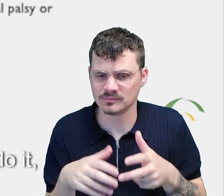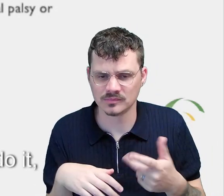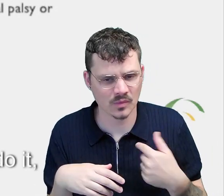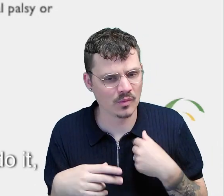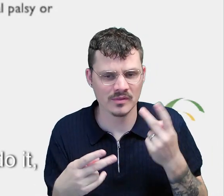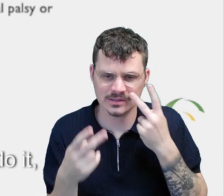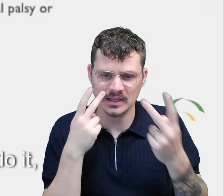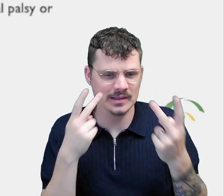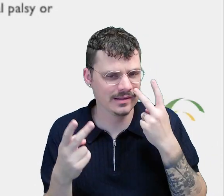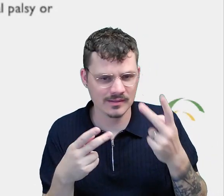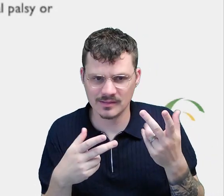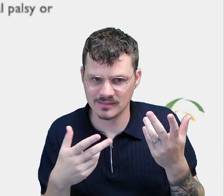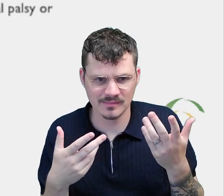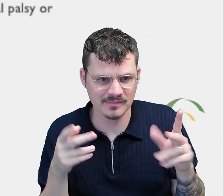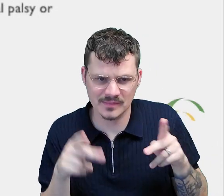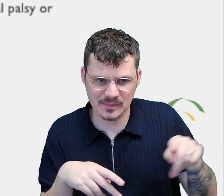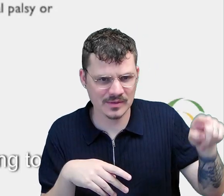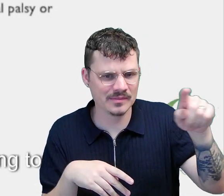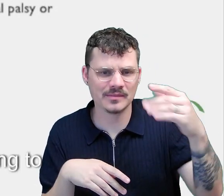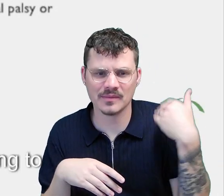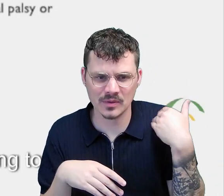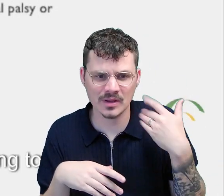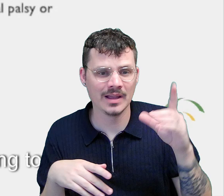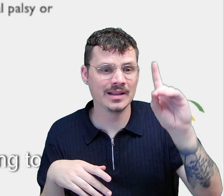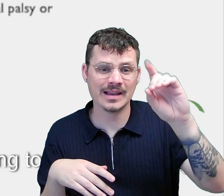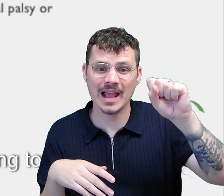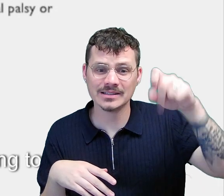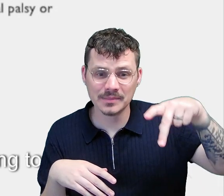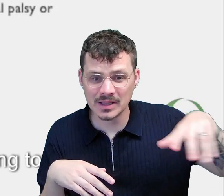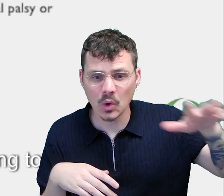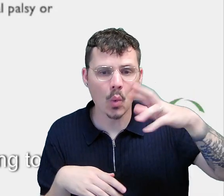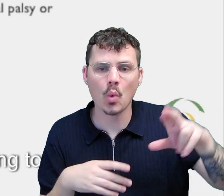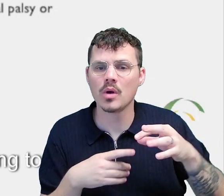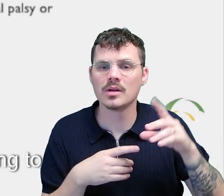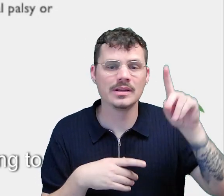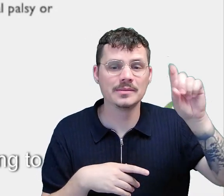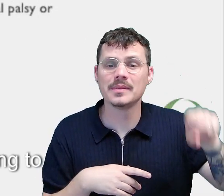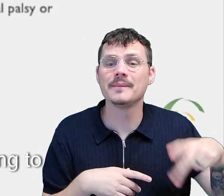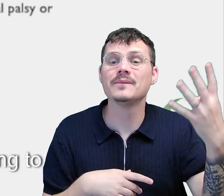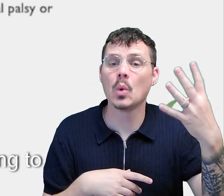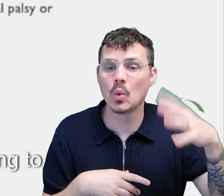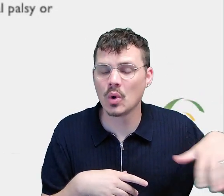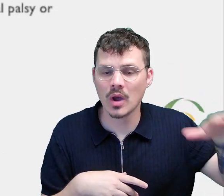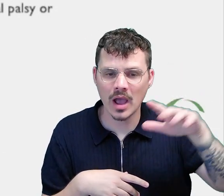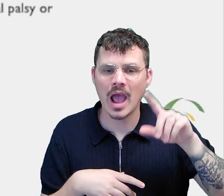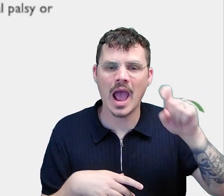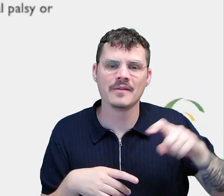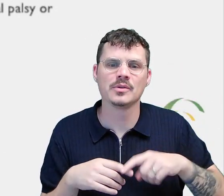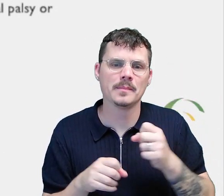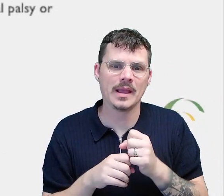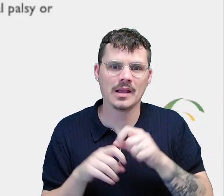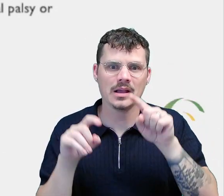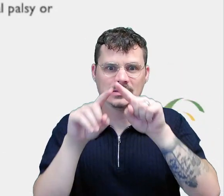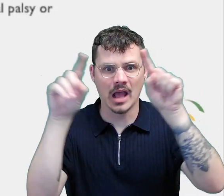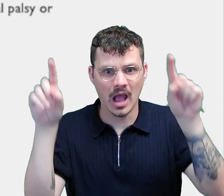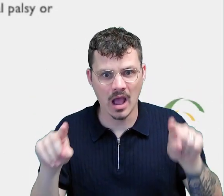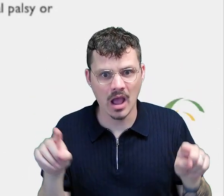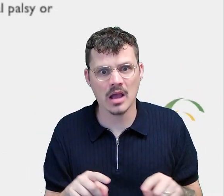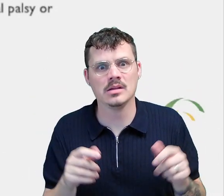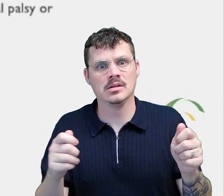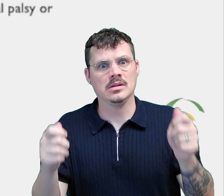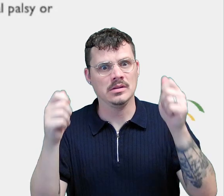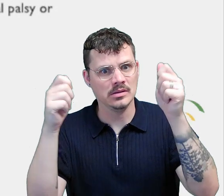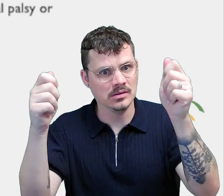We've seen people do it, haven't we? DSPs or lead staff or DSP4s having to make a sign this big.